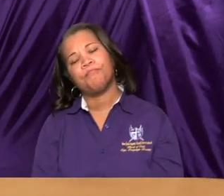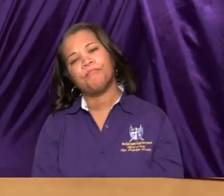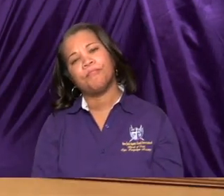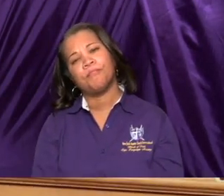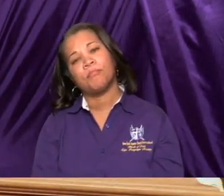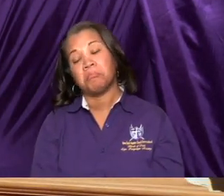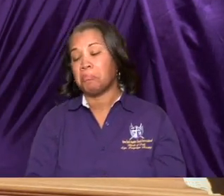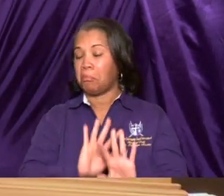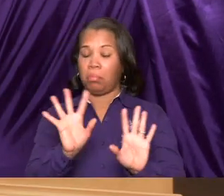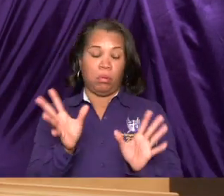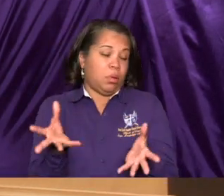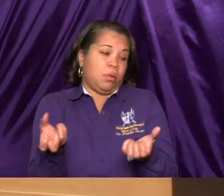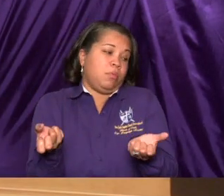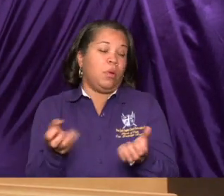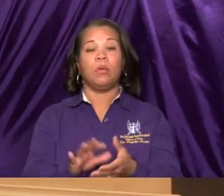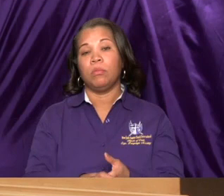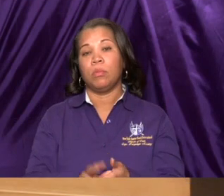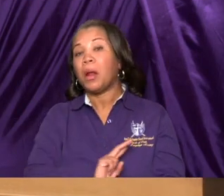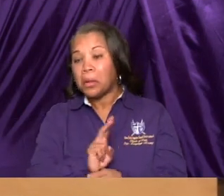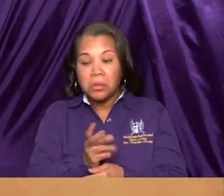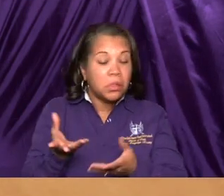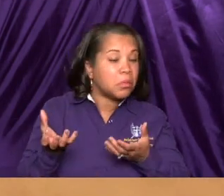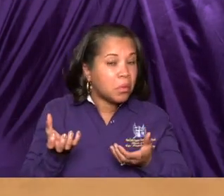I don't want what I used to want.